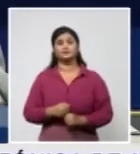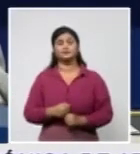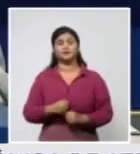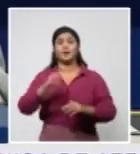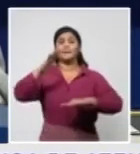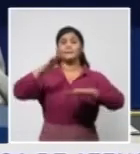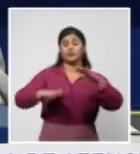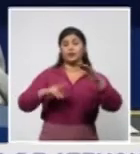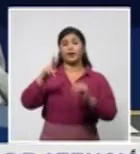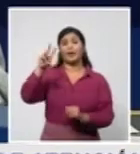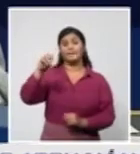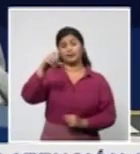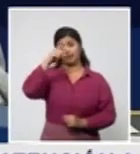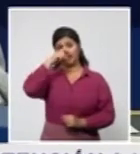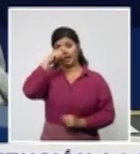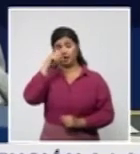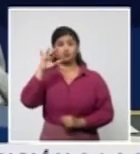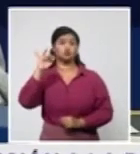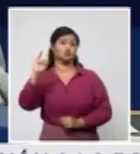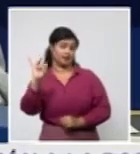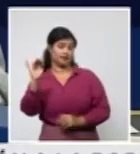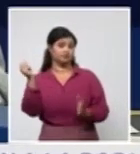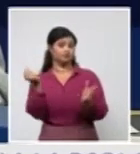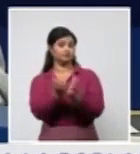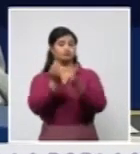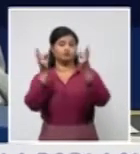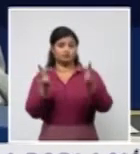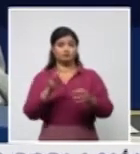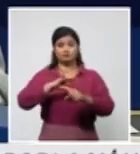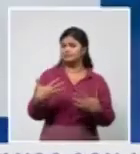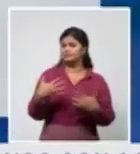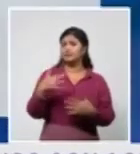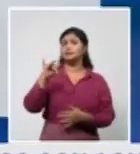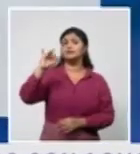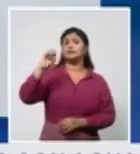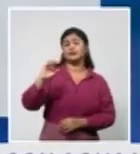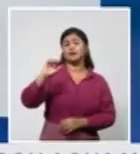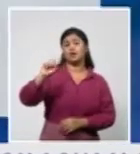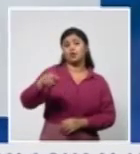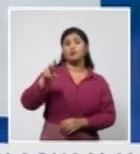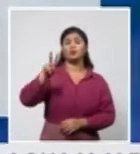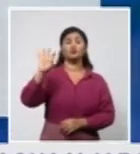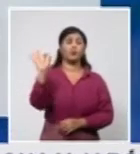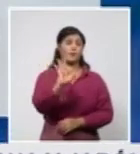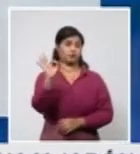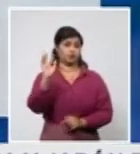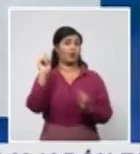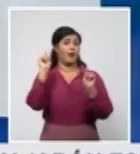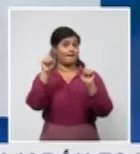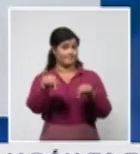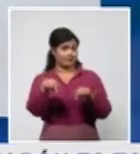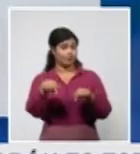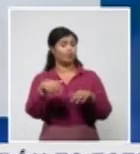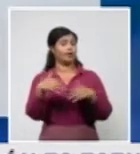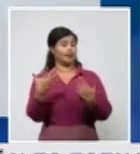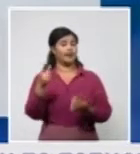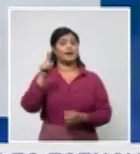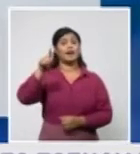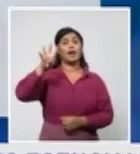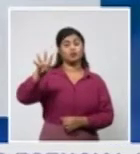over the age of 60 tested positive for the virus yesterday. Of the 37 cases confirmed